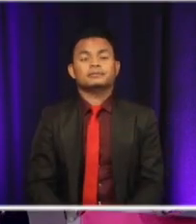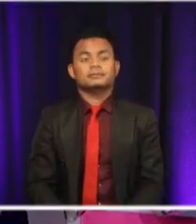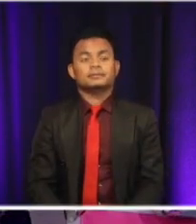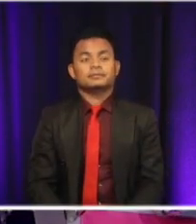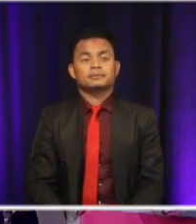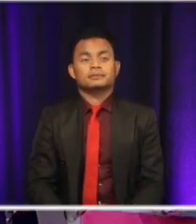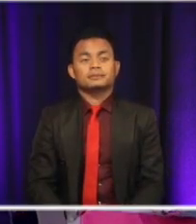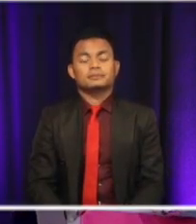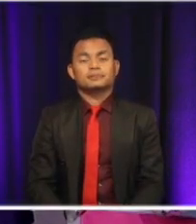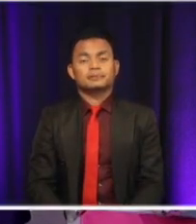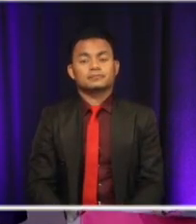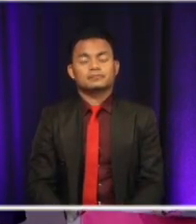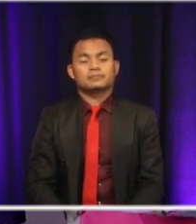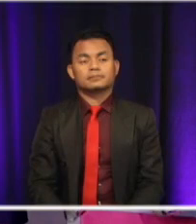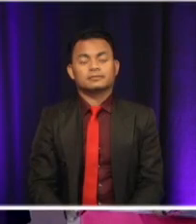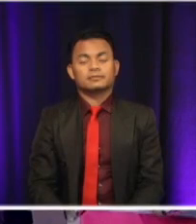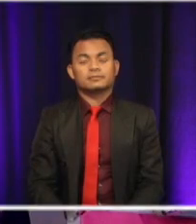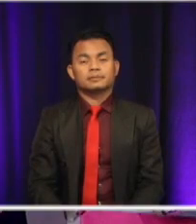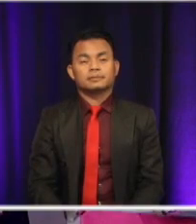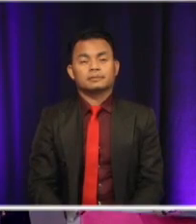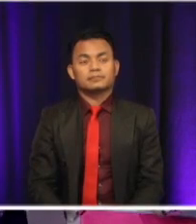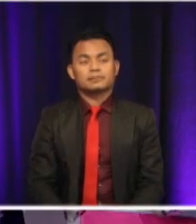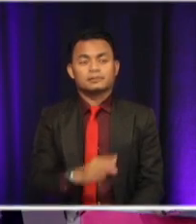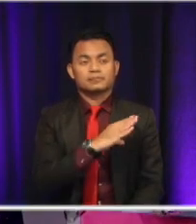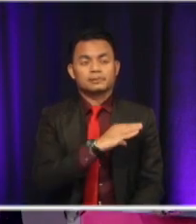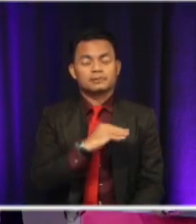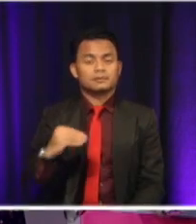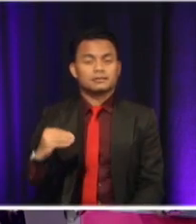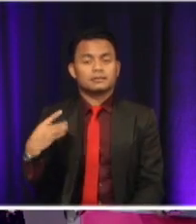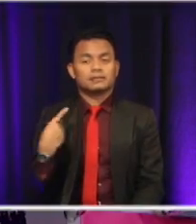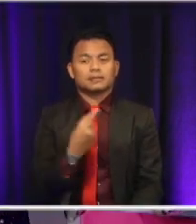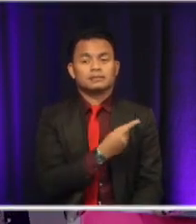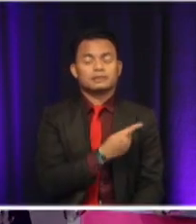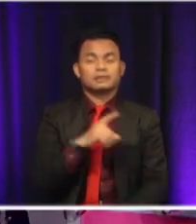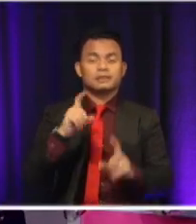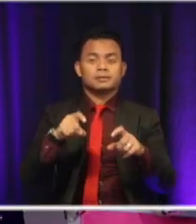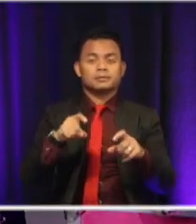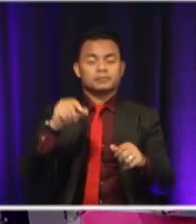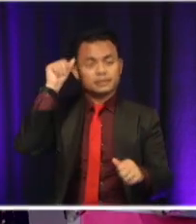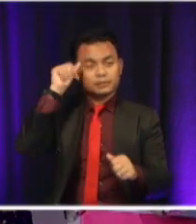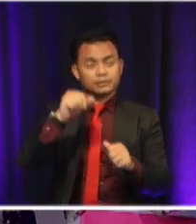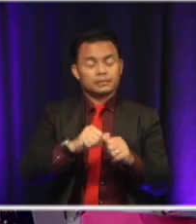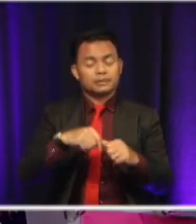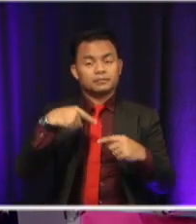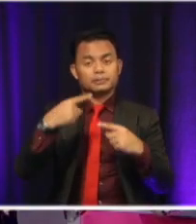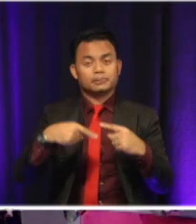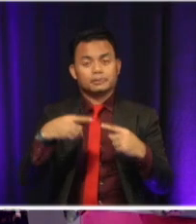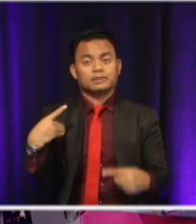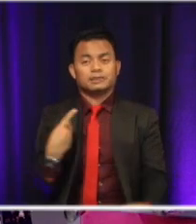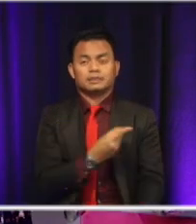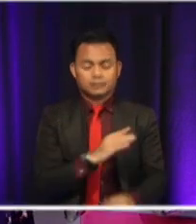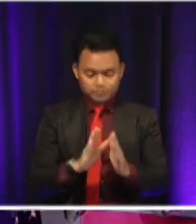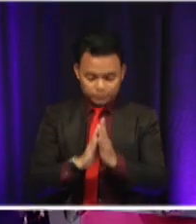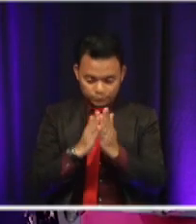10 of the poems very thoroughly, and they need to remember that when they open up the question paper, there